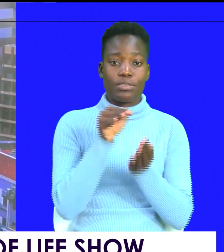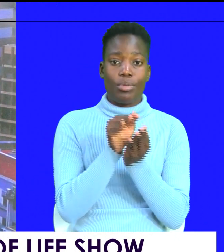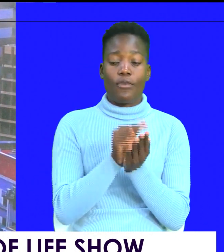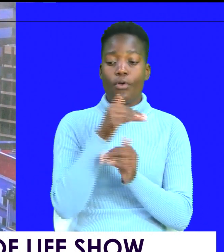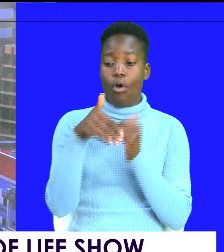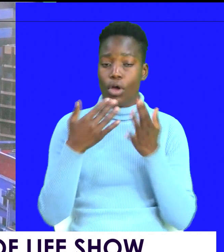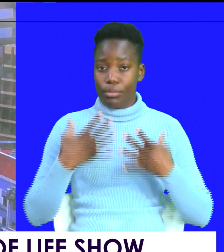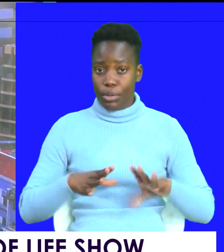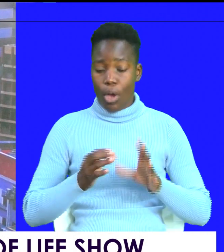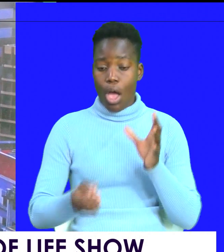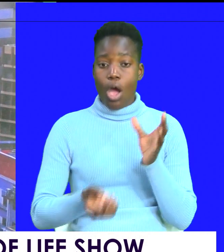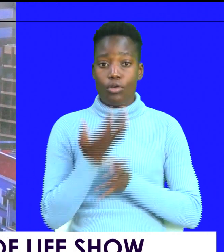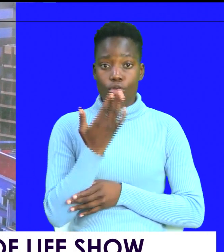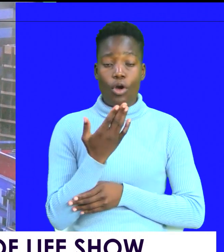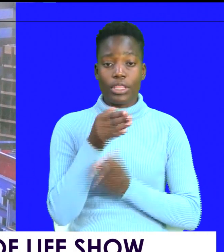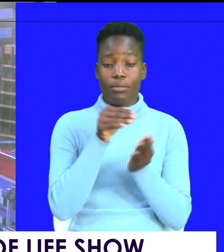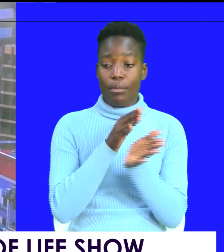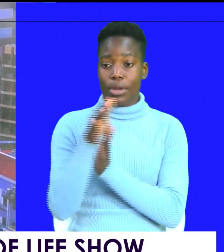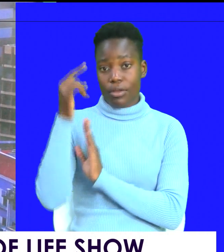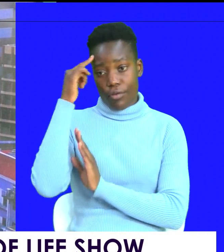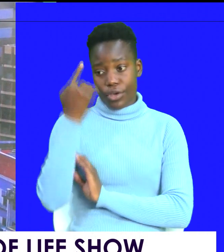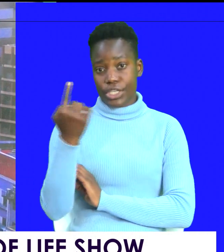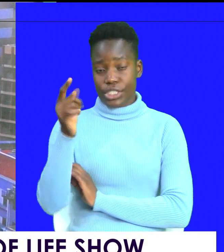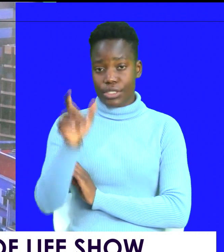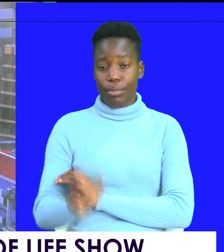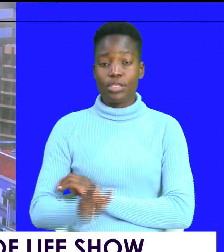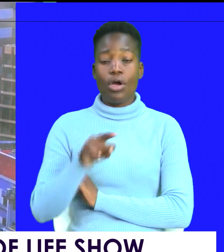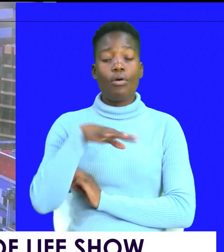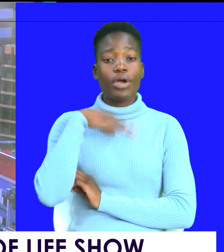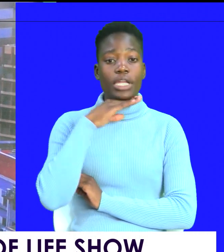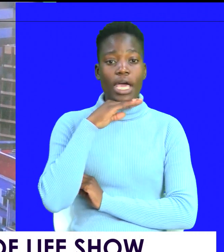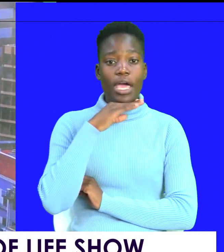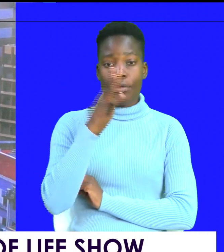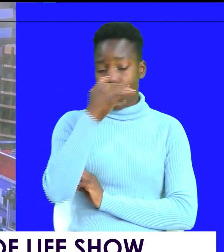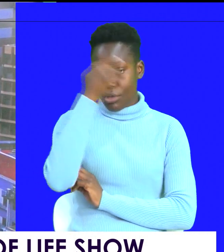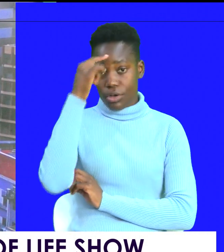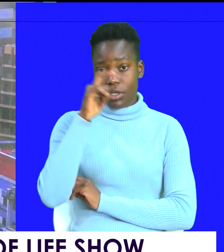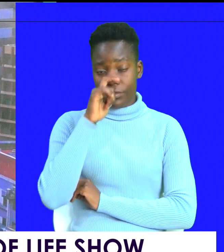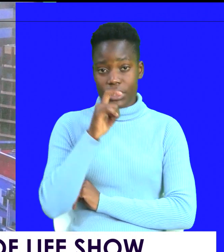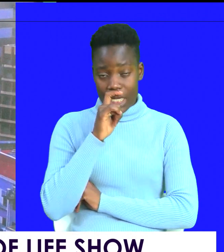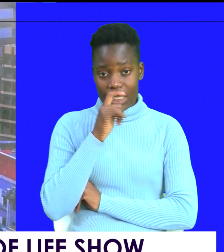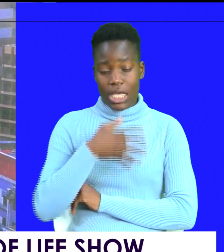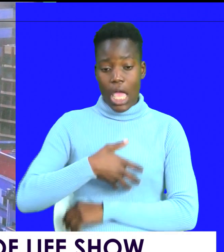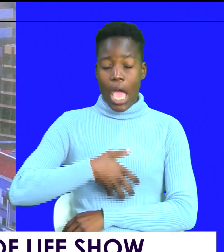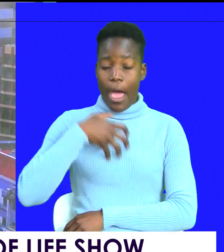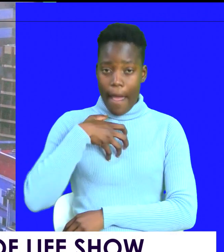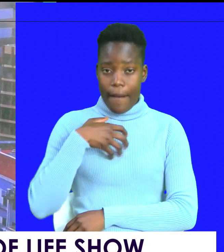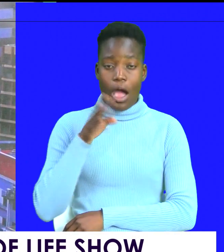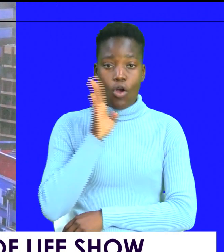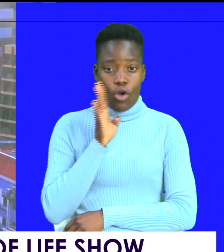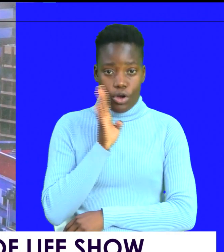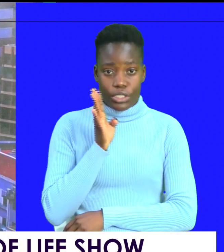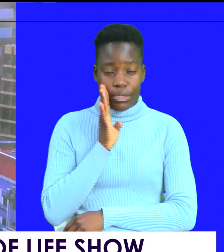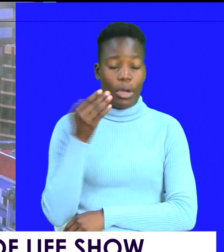of us. Growth is in store for each of us. Don't die out of jealousy, anger, malice, gossip,